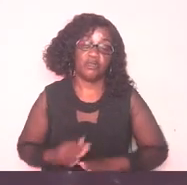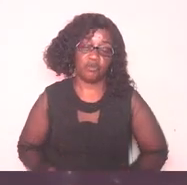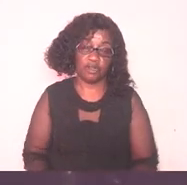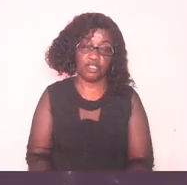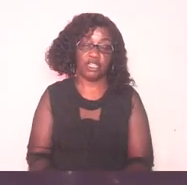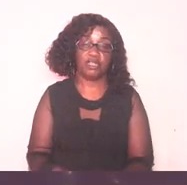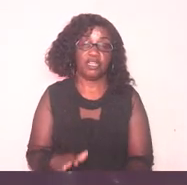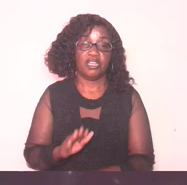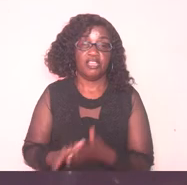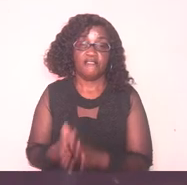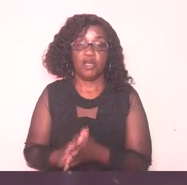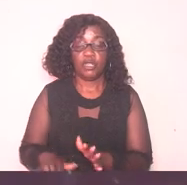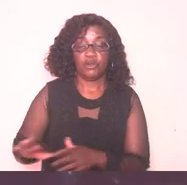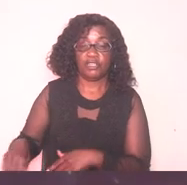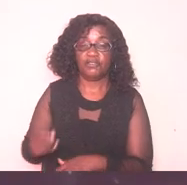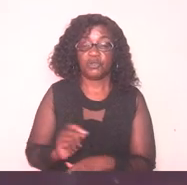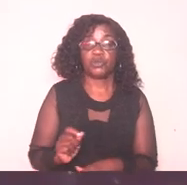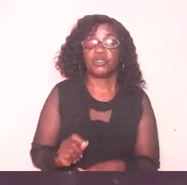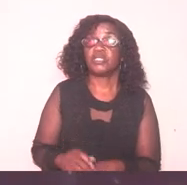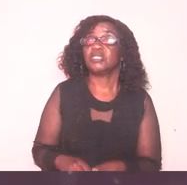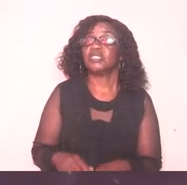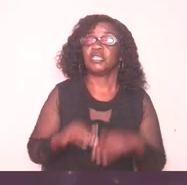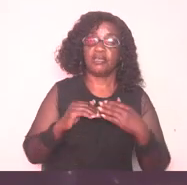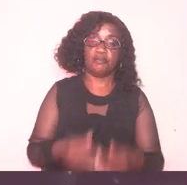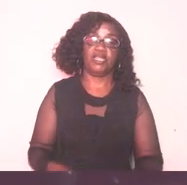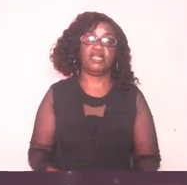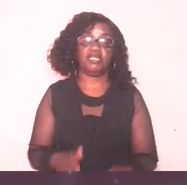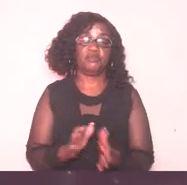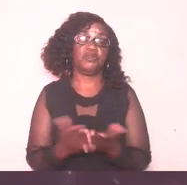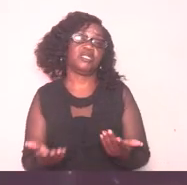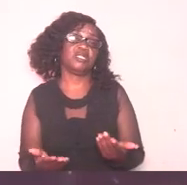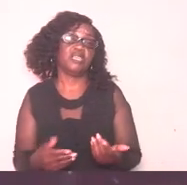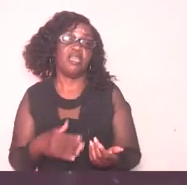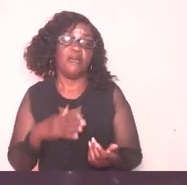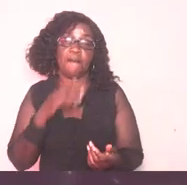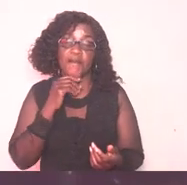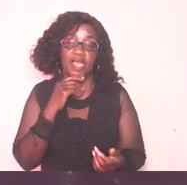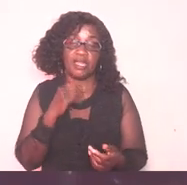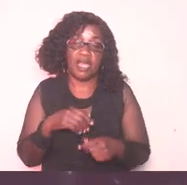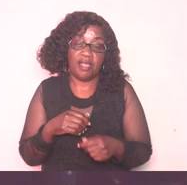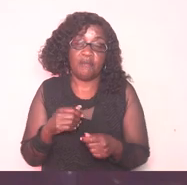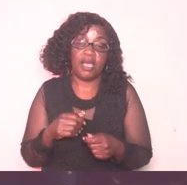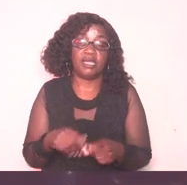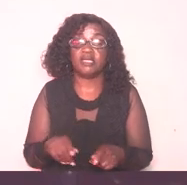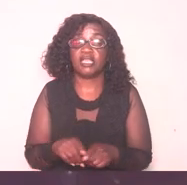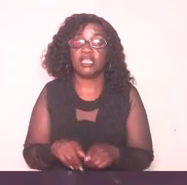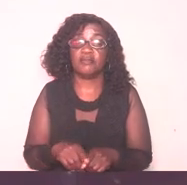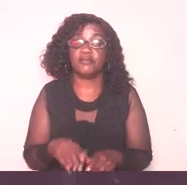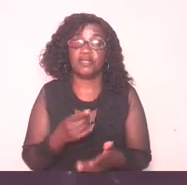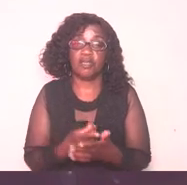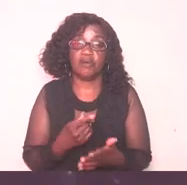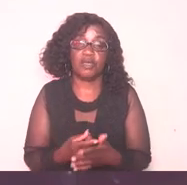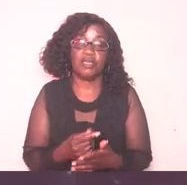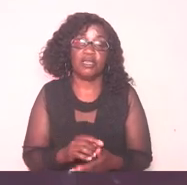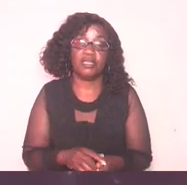cannot drop out of school. We think they risk things such as unwanted pregnancies being dropped out of home because there's so much responsibility and burden that comes down with sex. We don't